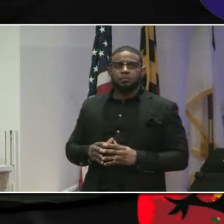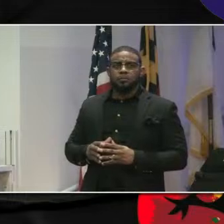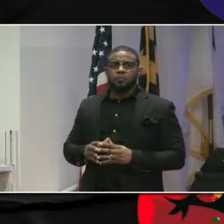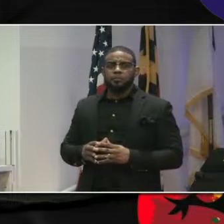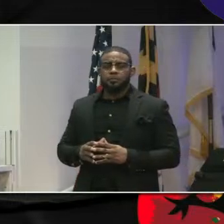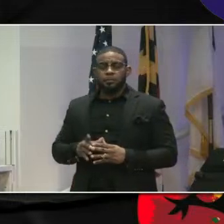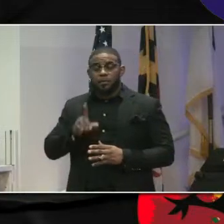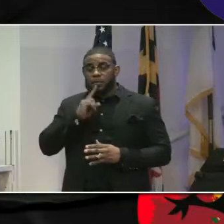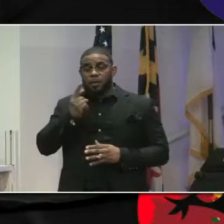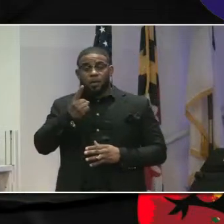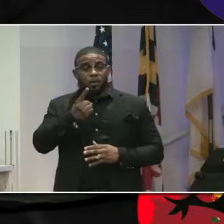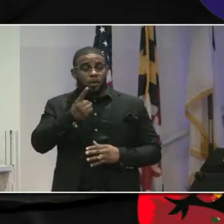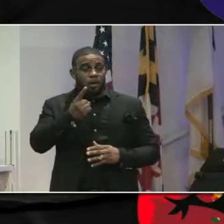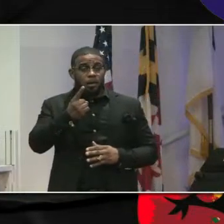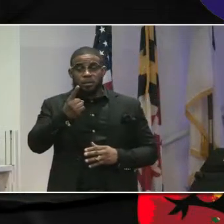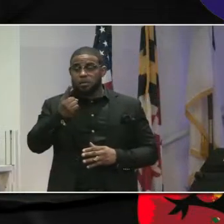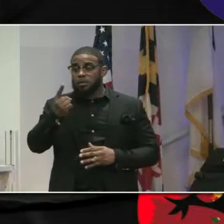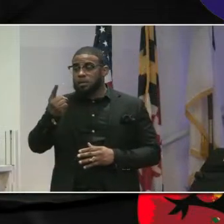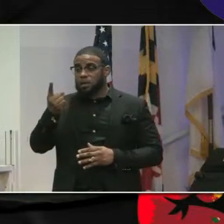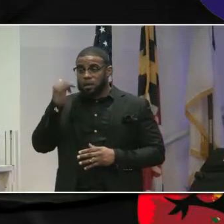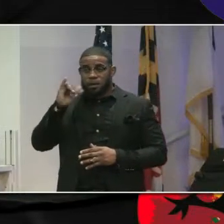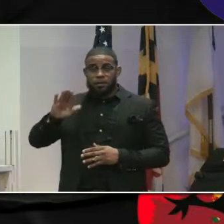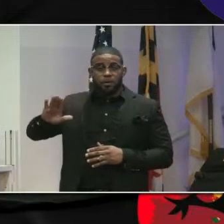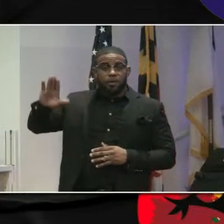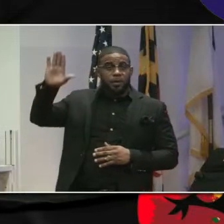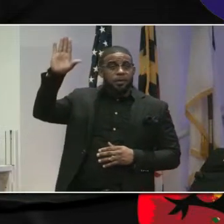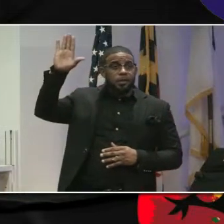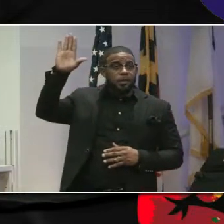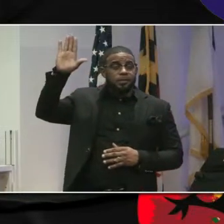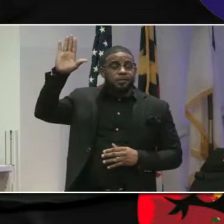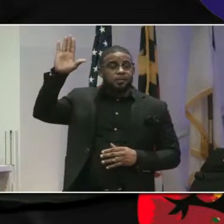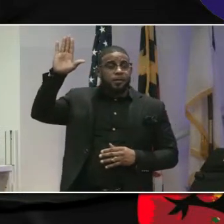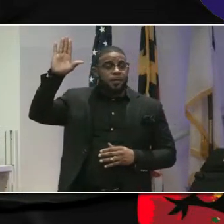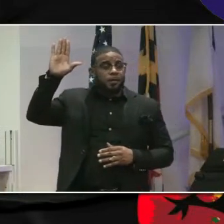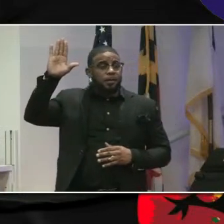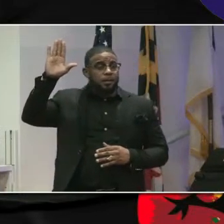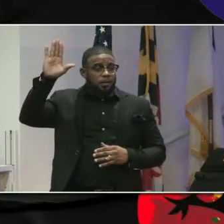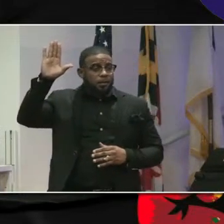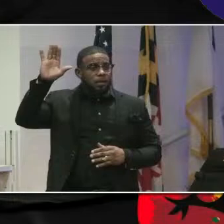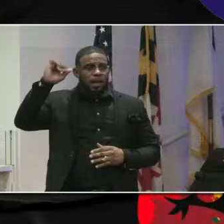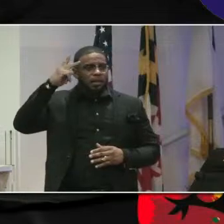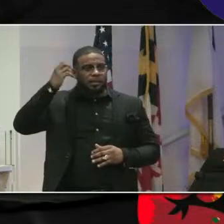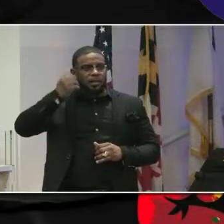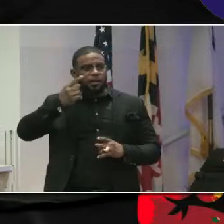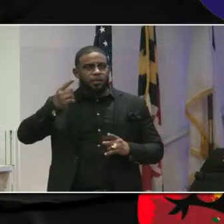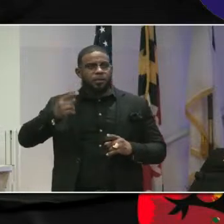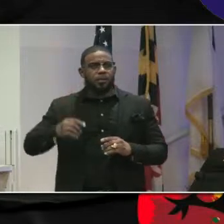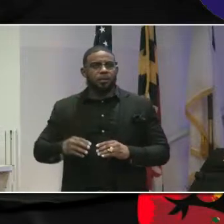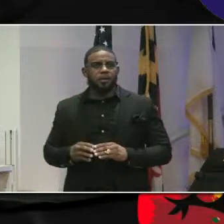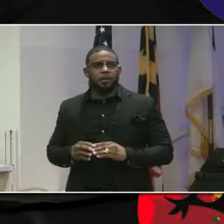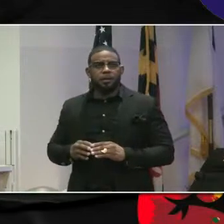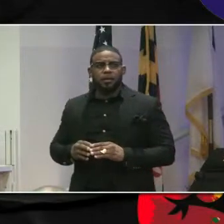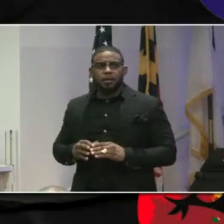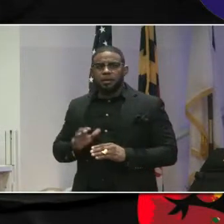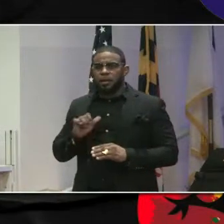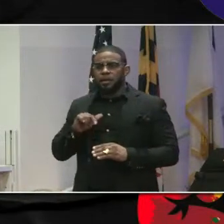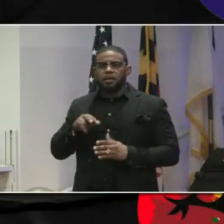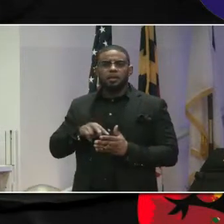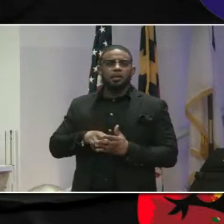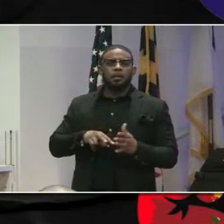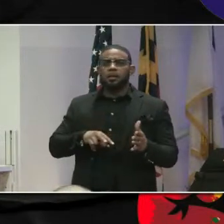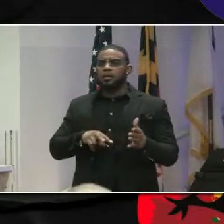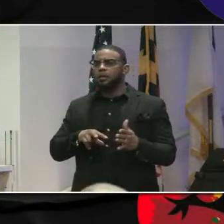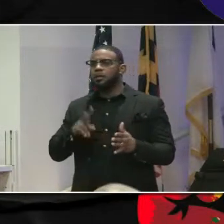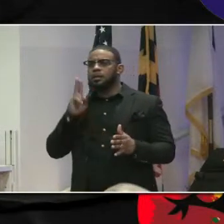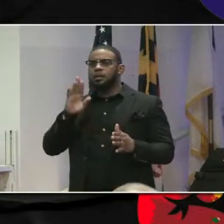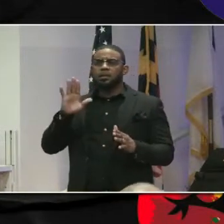Hallelujah. Is there one? If you raised your hand, I couldn't see everywhere. We ask you to stand on your feet if